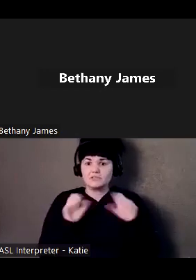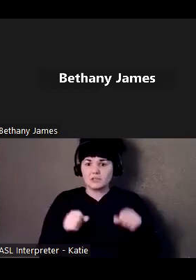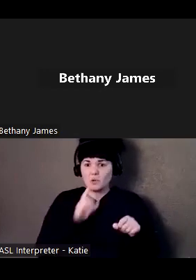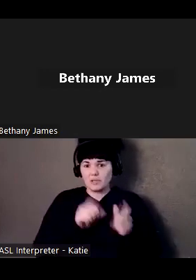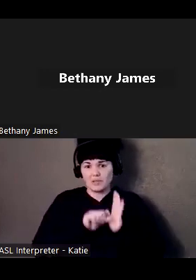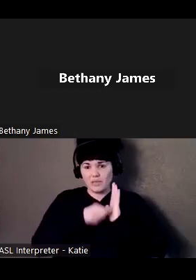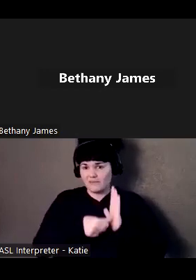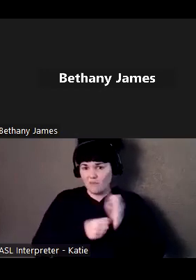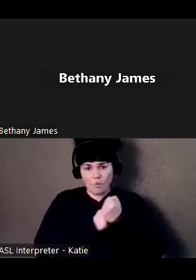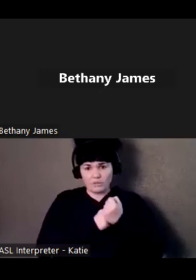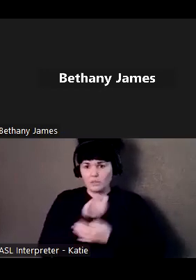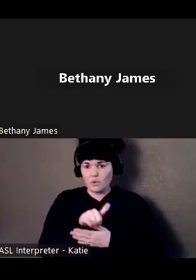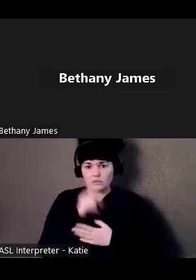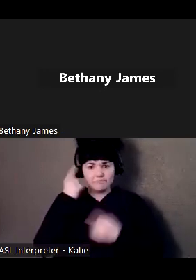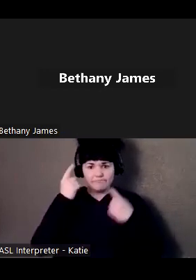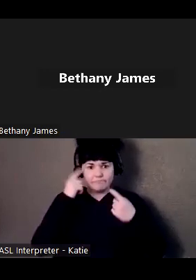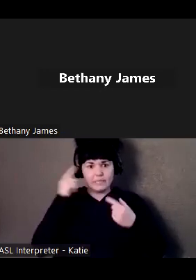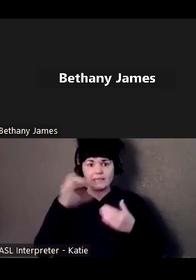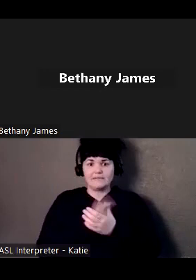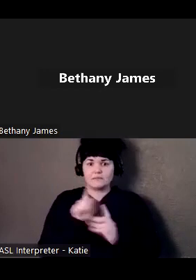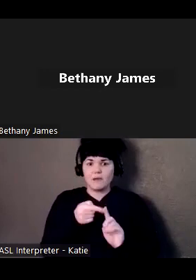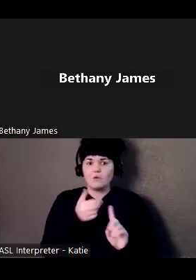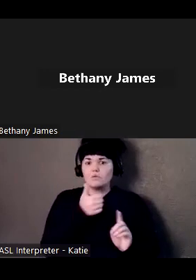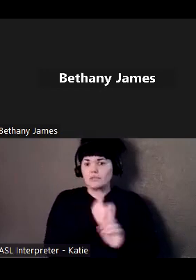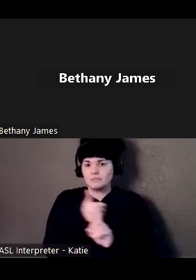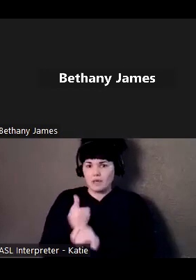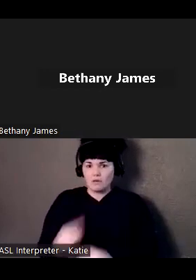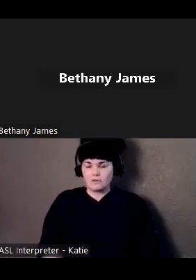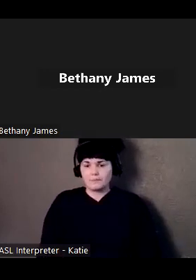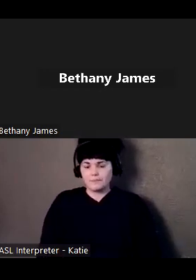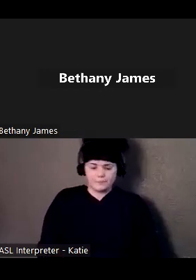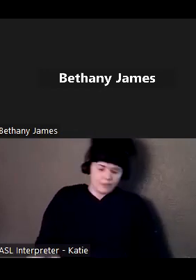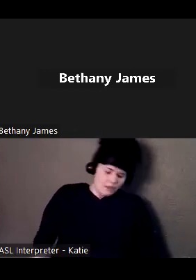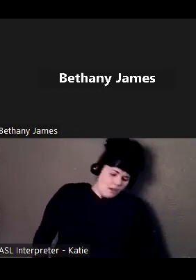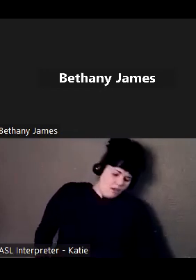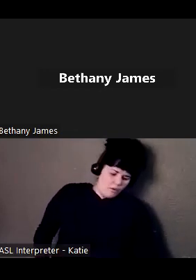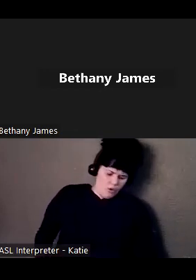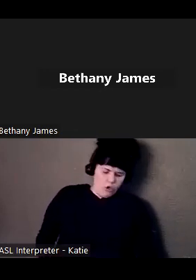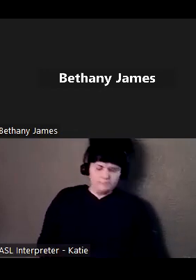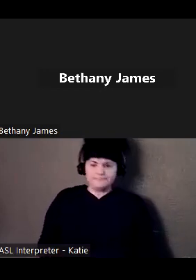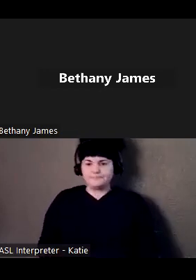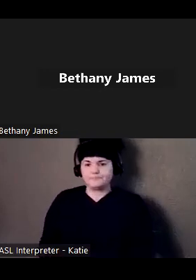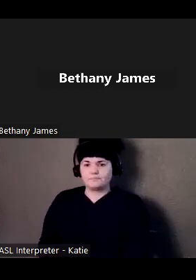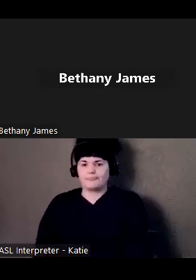reinforced those beliefs about themselves. And the idea that it encourages them